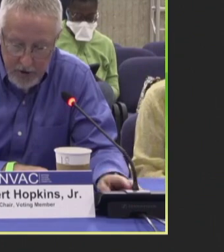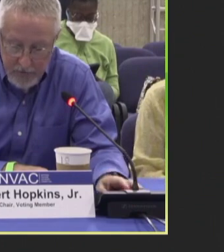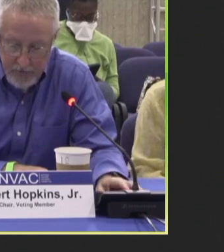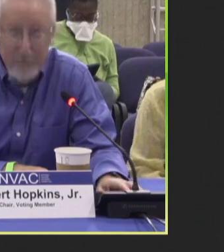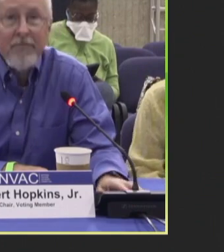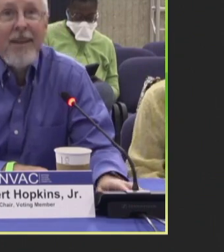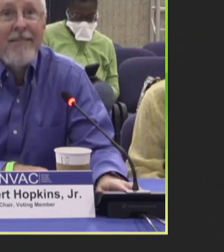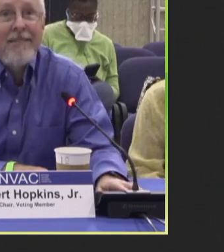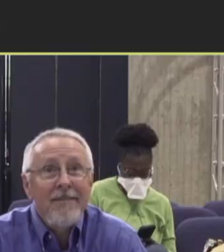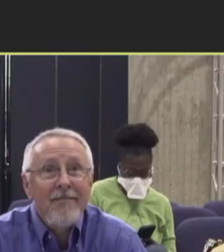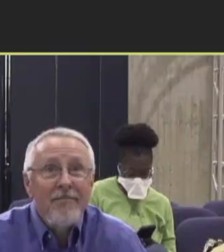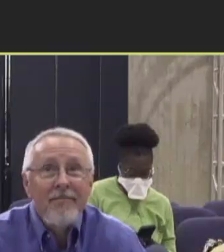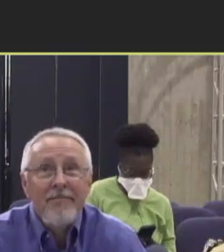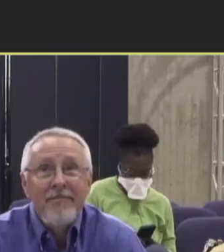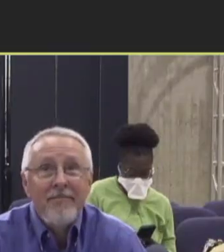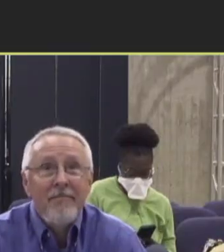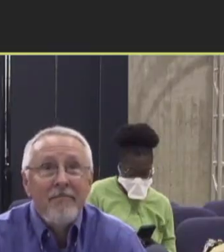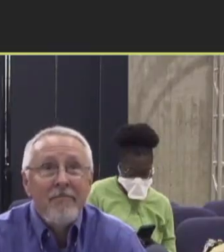Steichen.